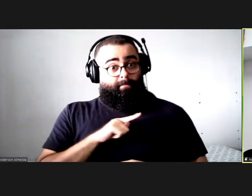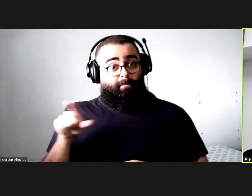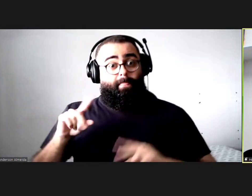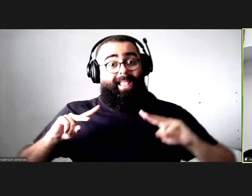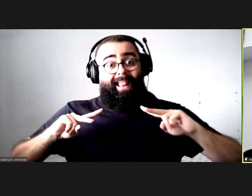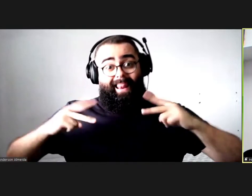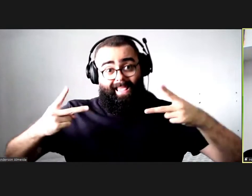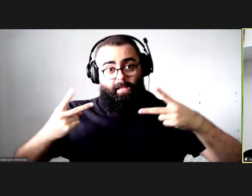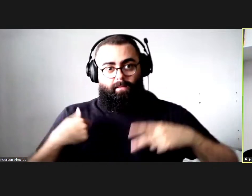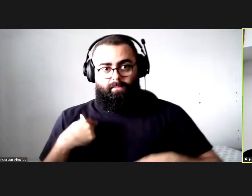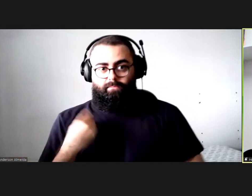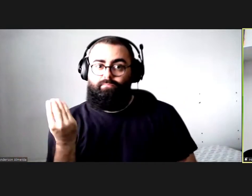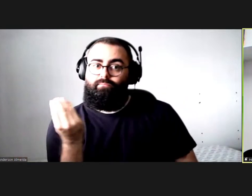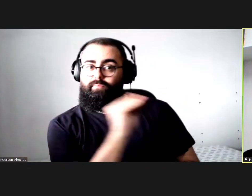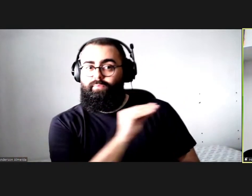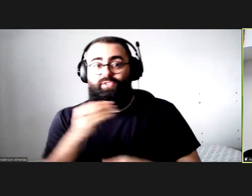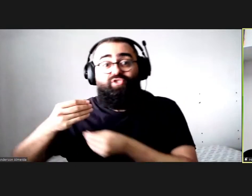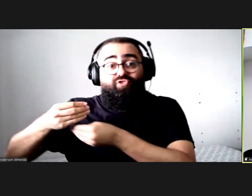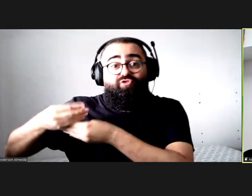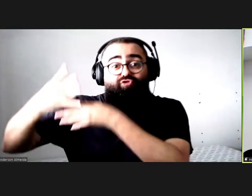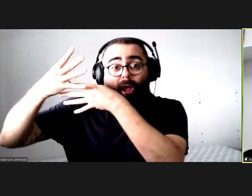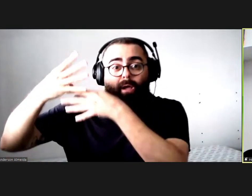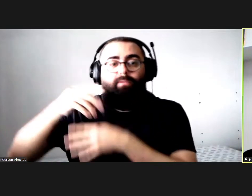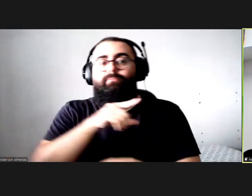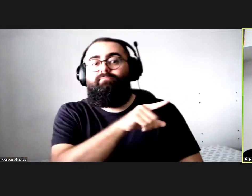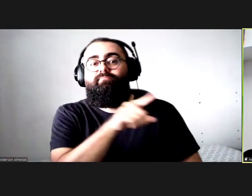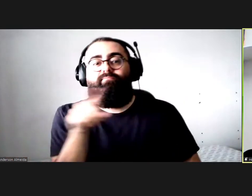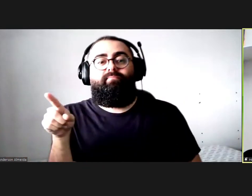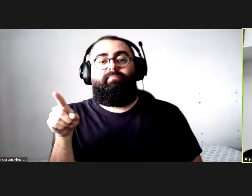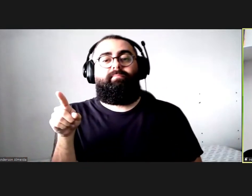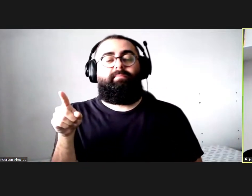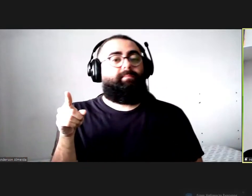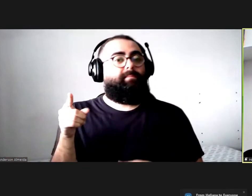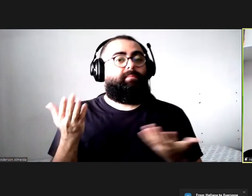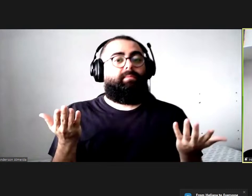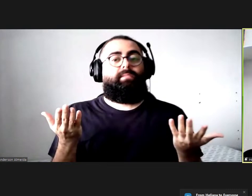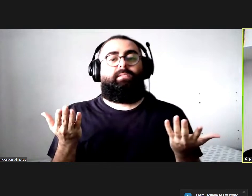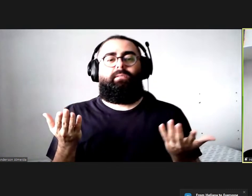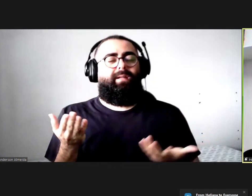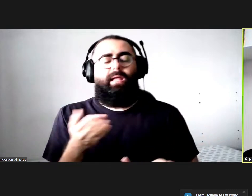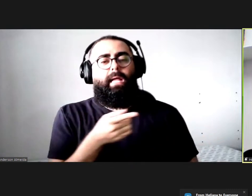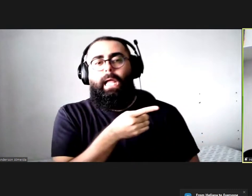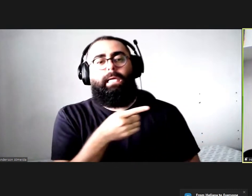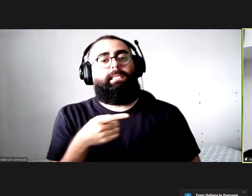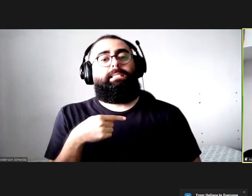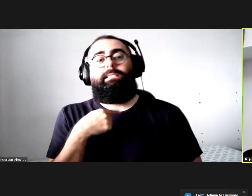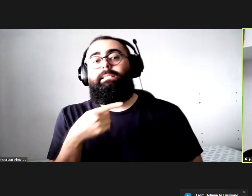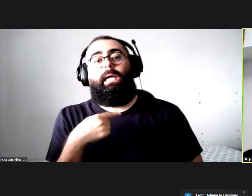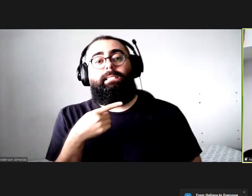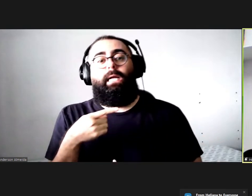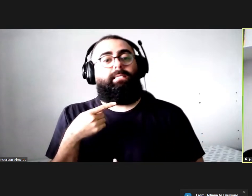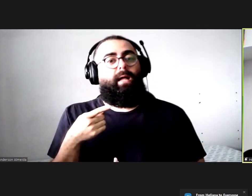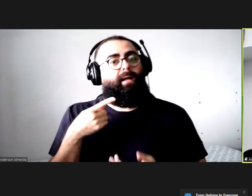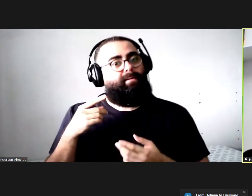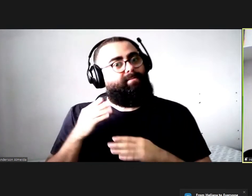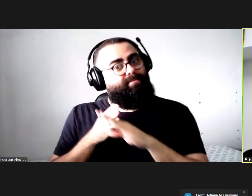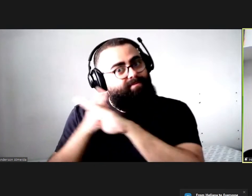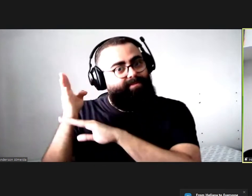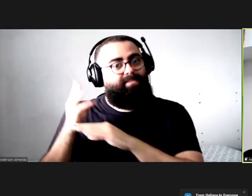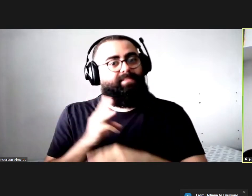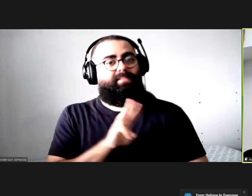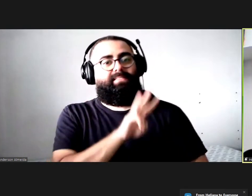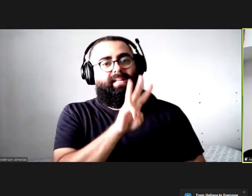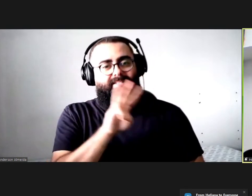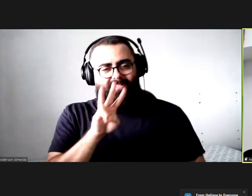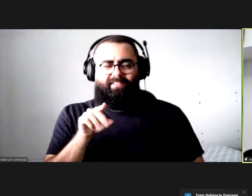chat, so that for those of you who haven't been able to visit our site, you are most